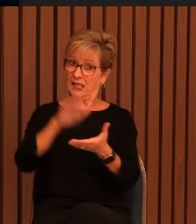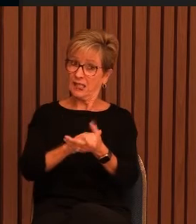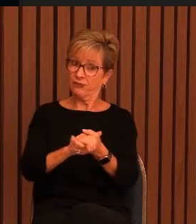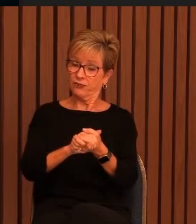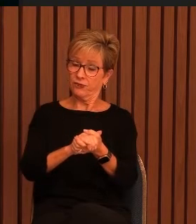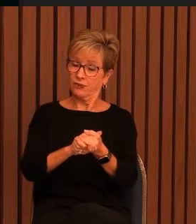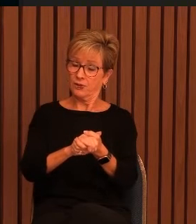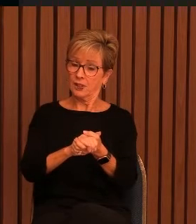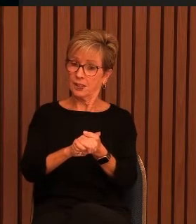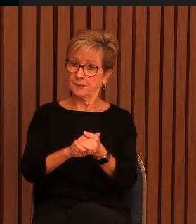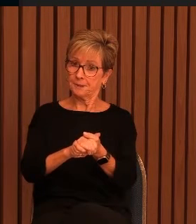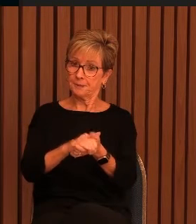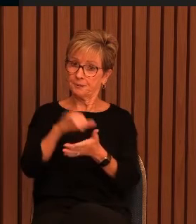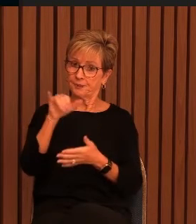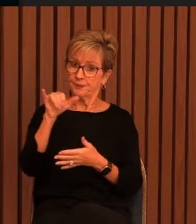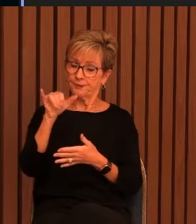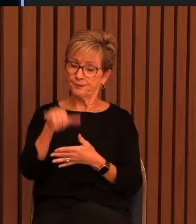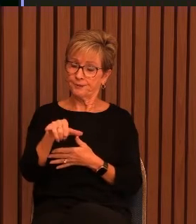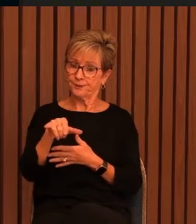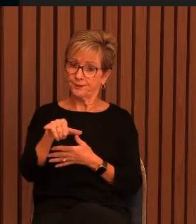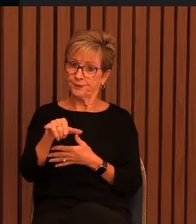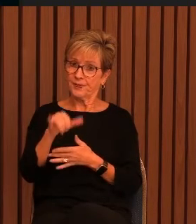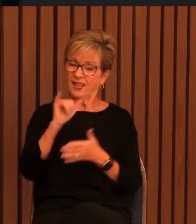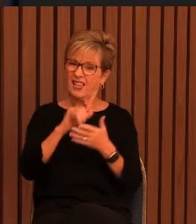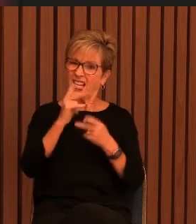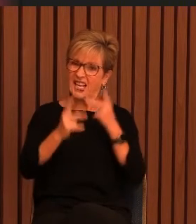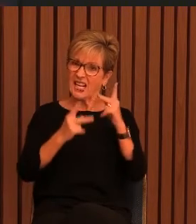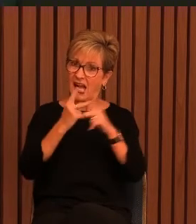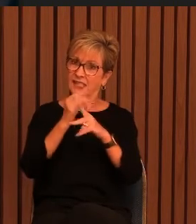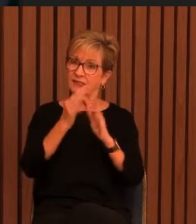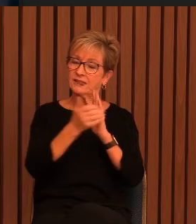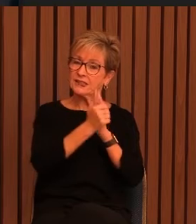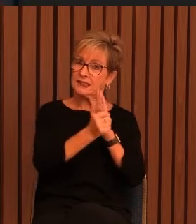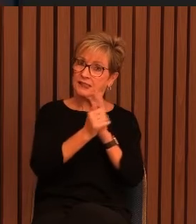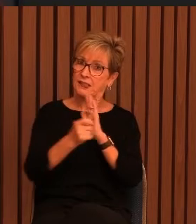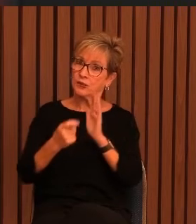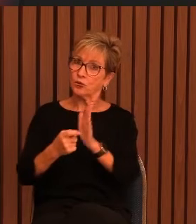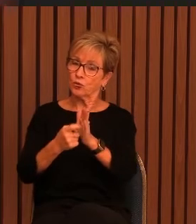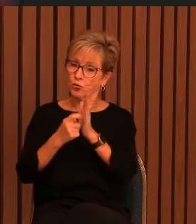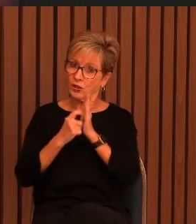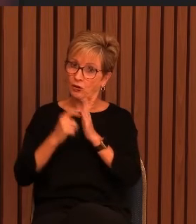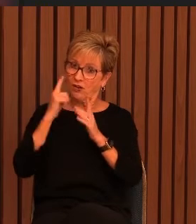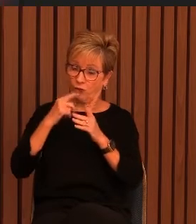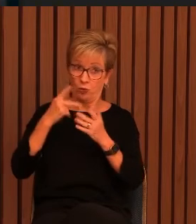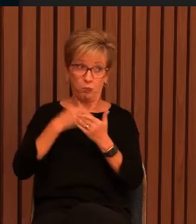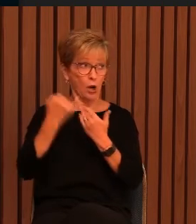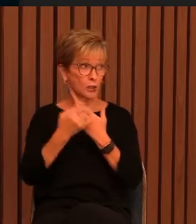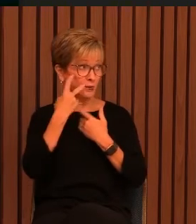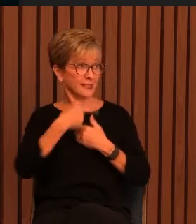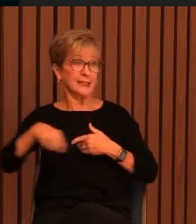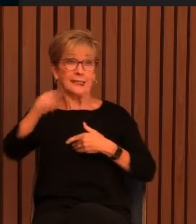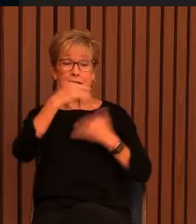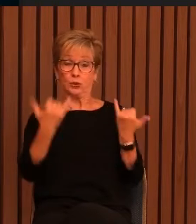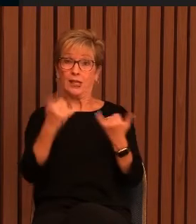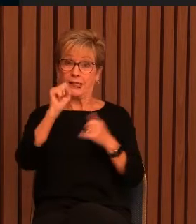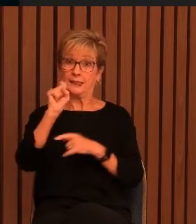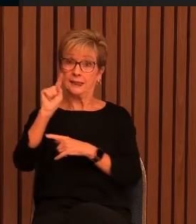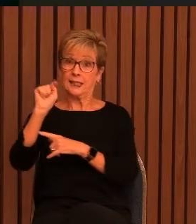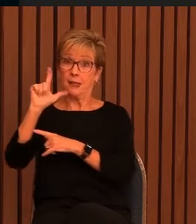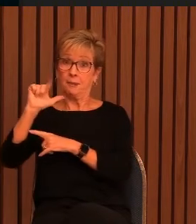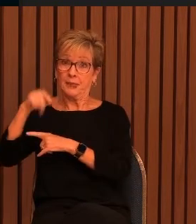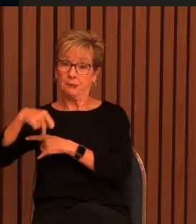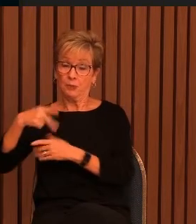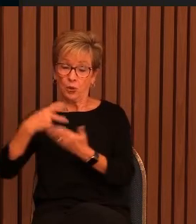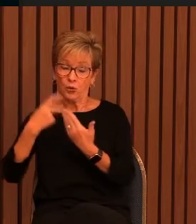Believe that the kinds of skills that require the projects that we saw here today are a heck of a lot more useful in